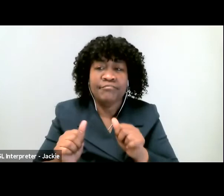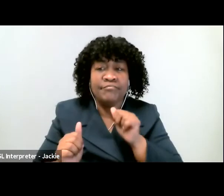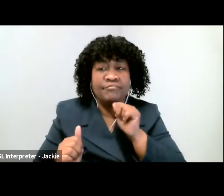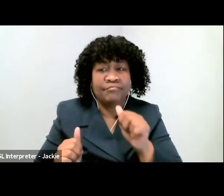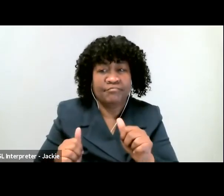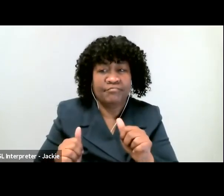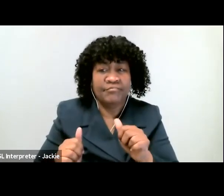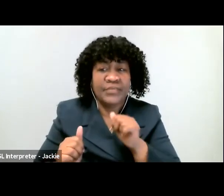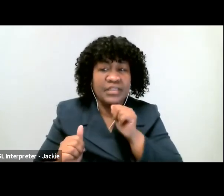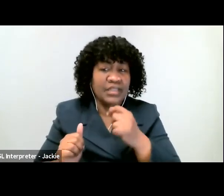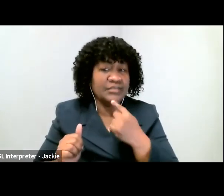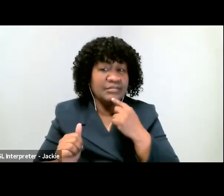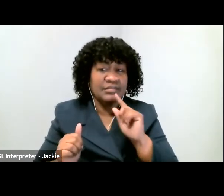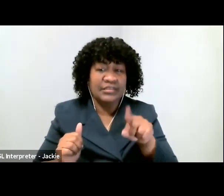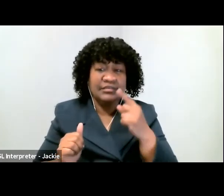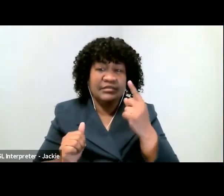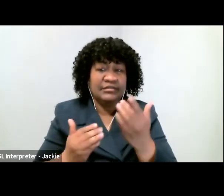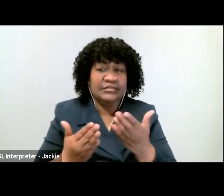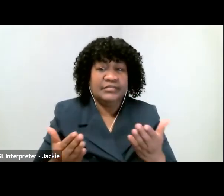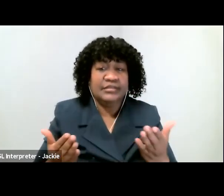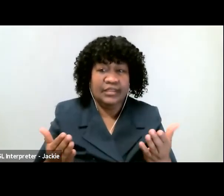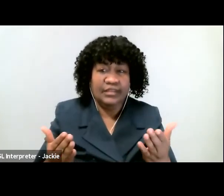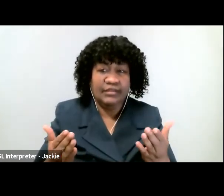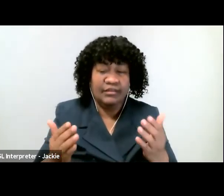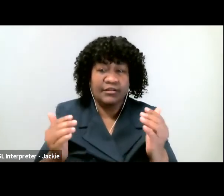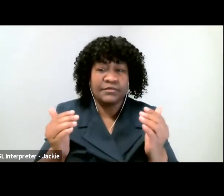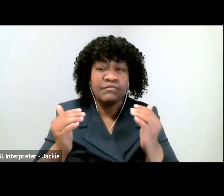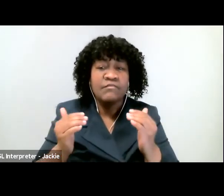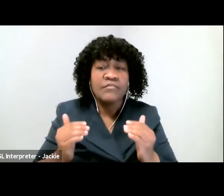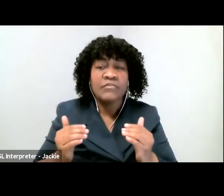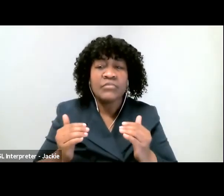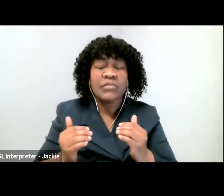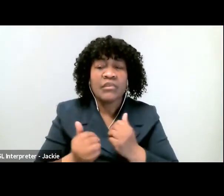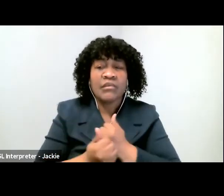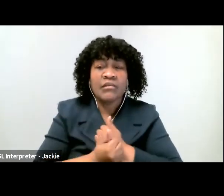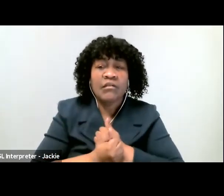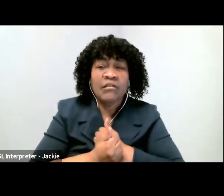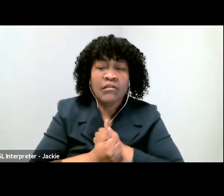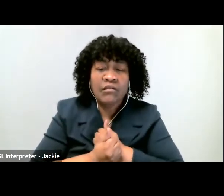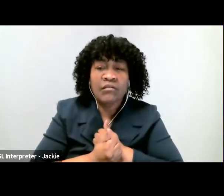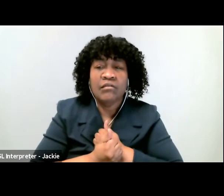Don't. Don't say a single thing.